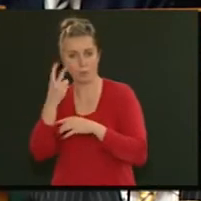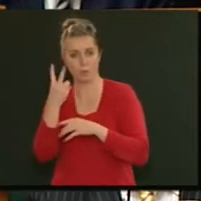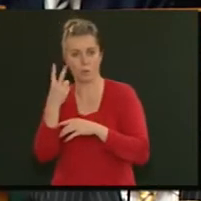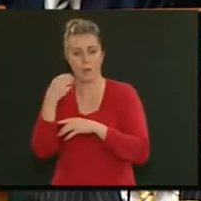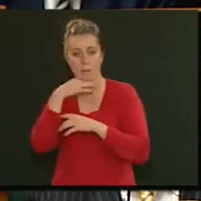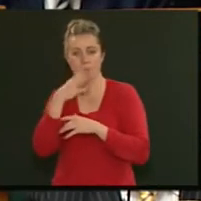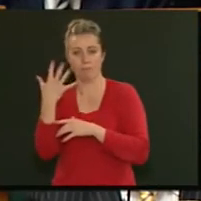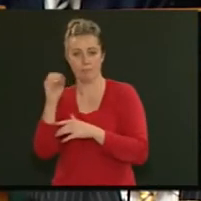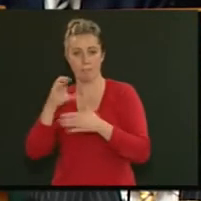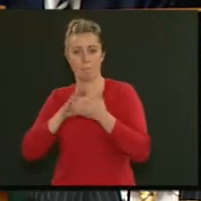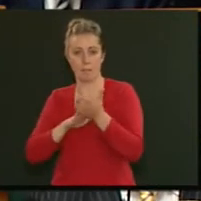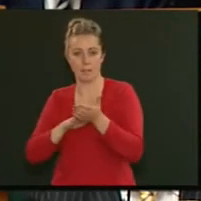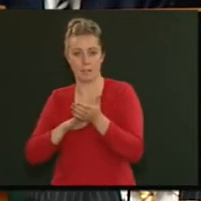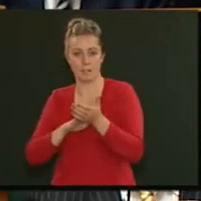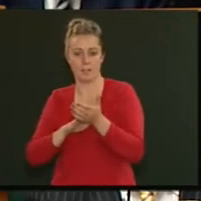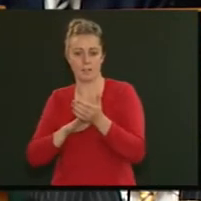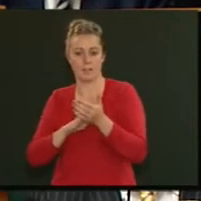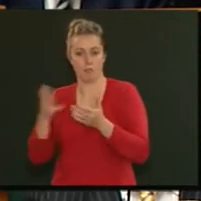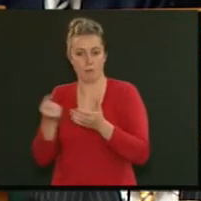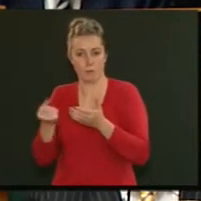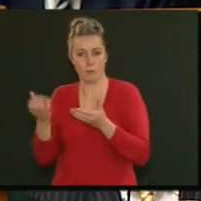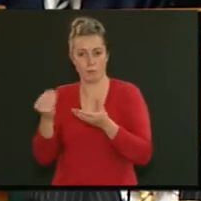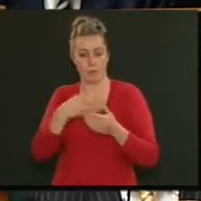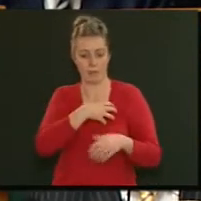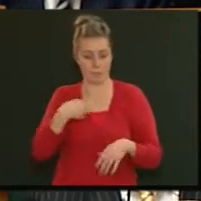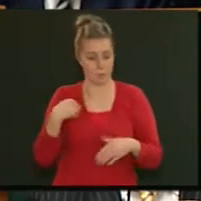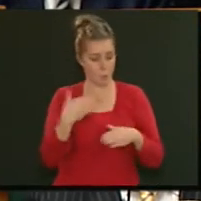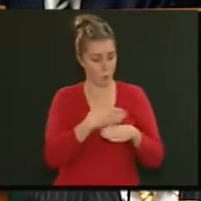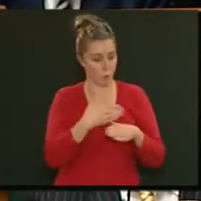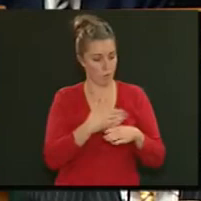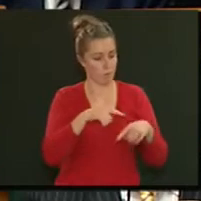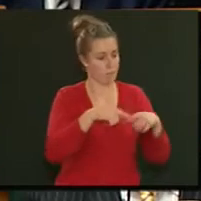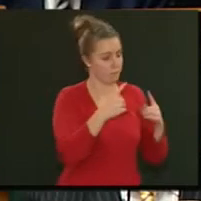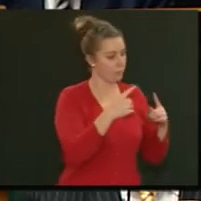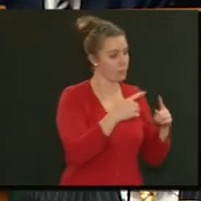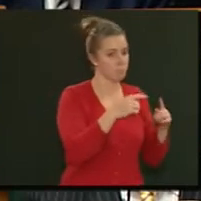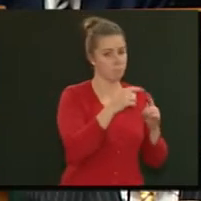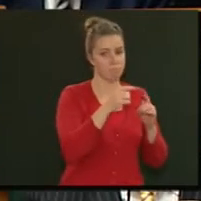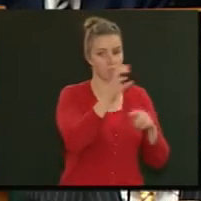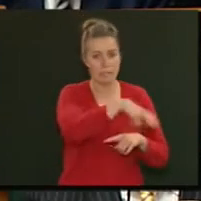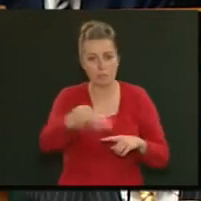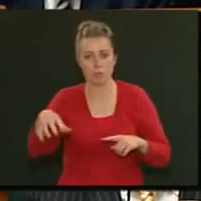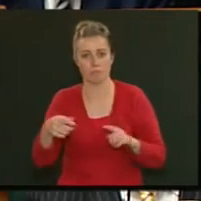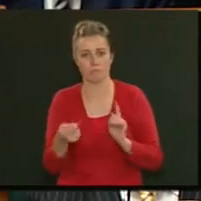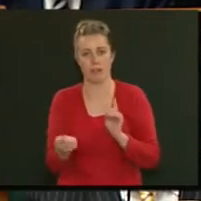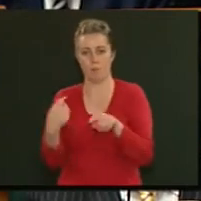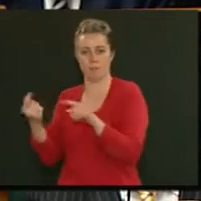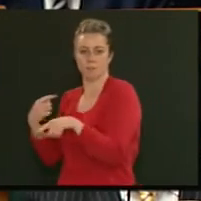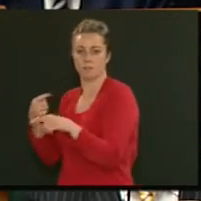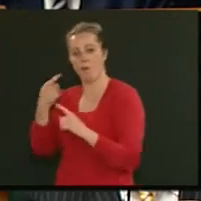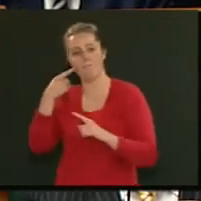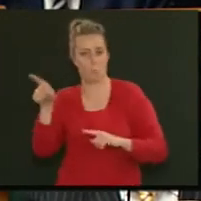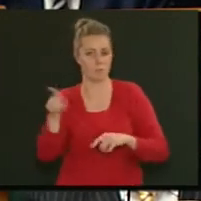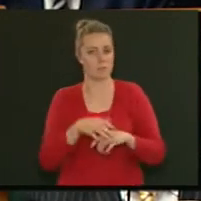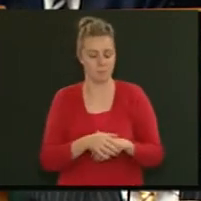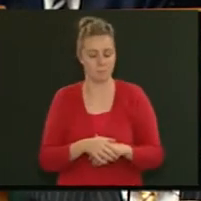forecast period in additional revenue from the government's work to halt multinational tax avoidance.